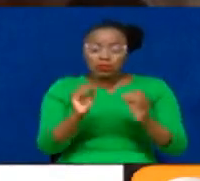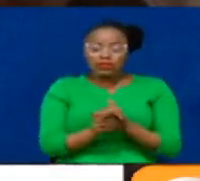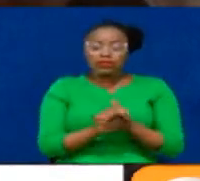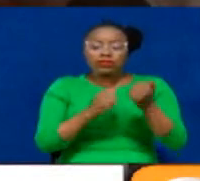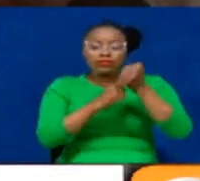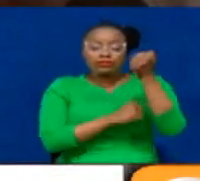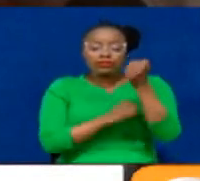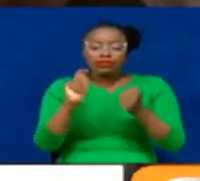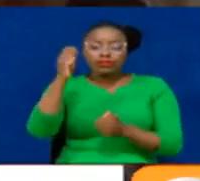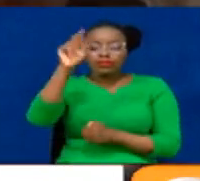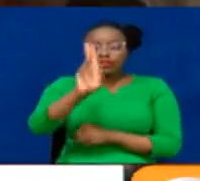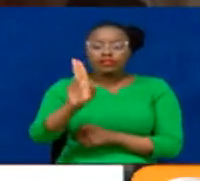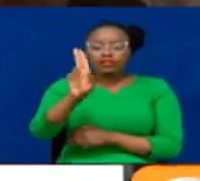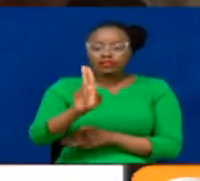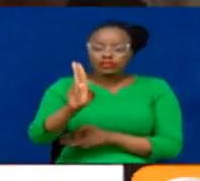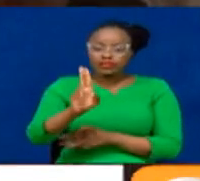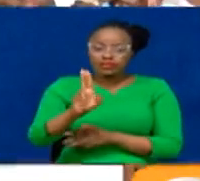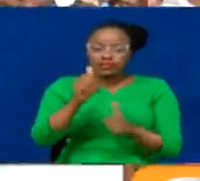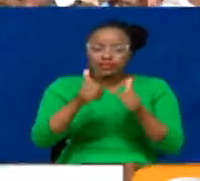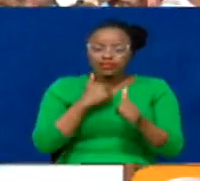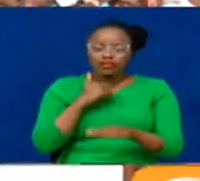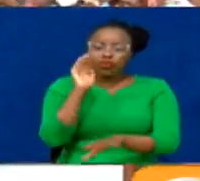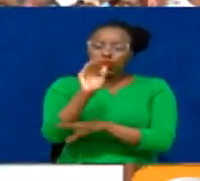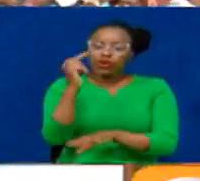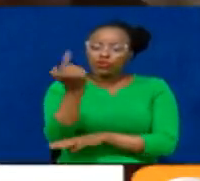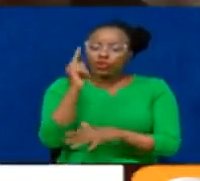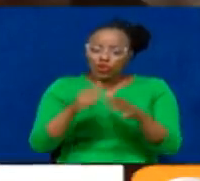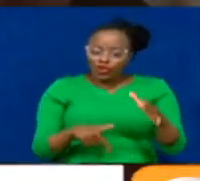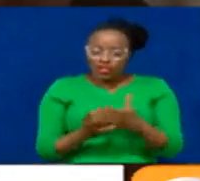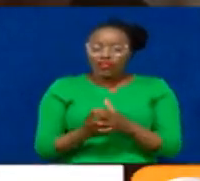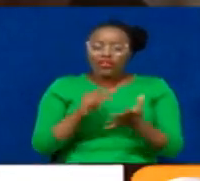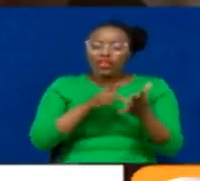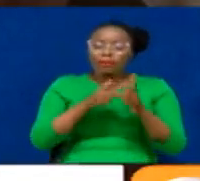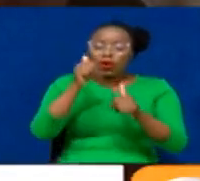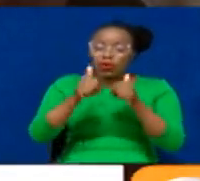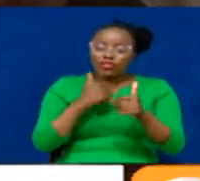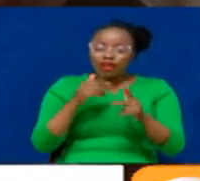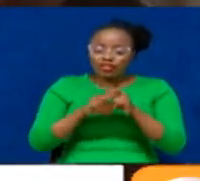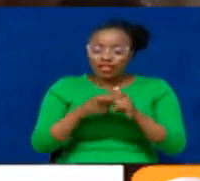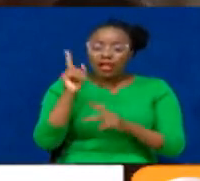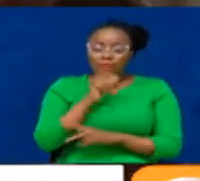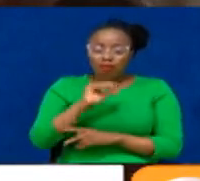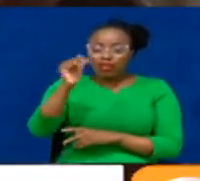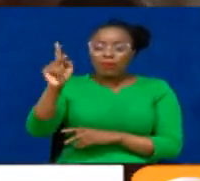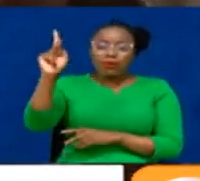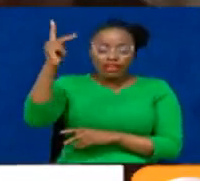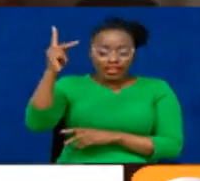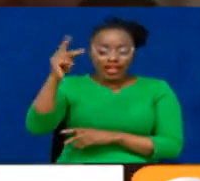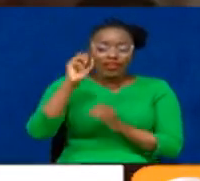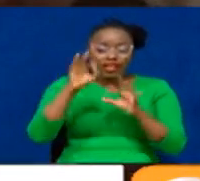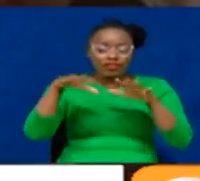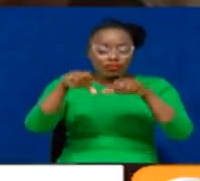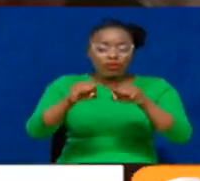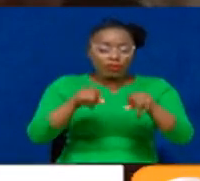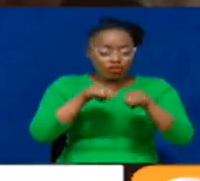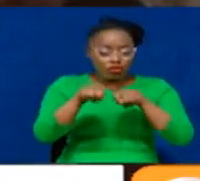umeshikilia President Uhuru Muigai Kenyatta. Ile nitaomba yangu ni ya kwamba project ambazo zimeanzishwa kwa mulima.